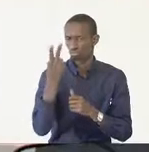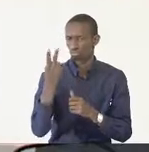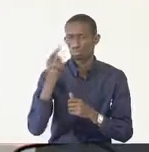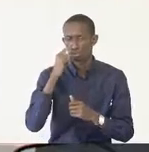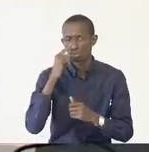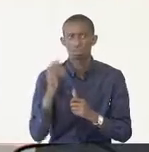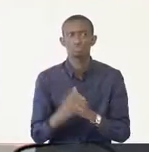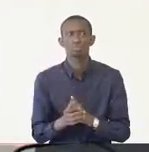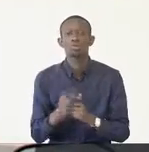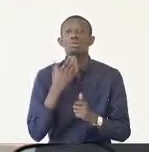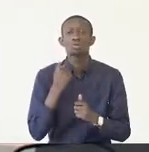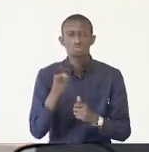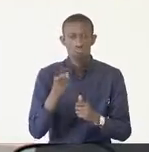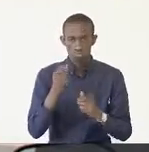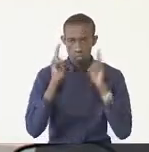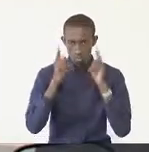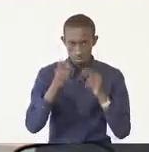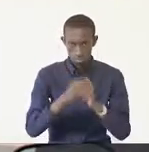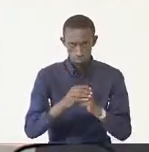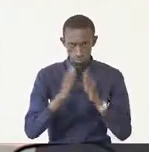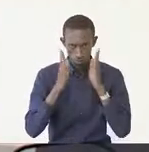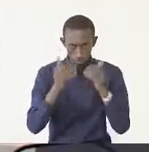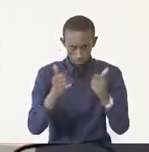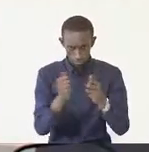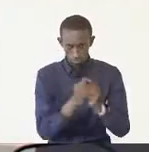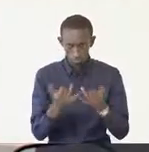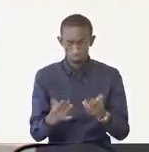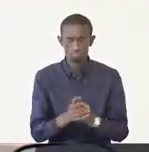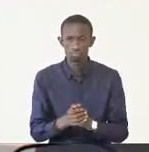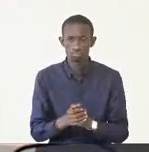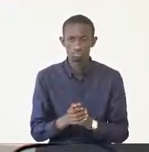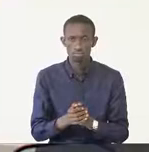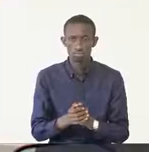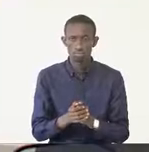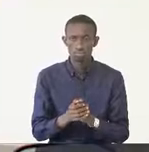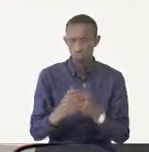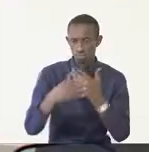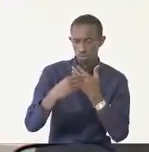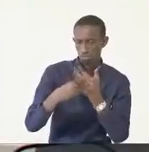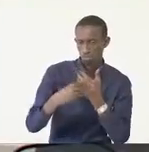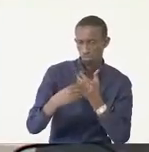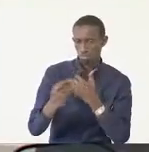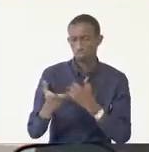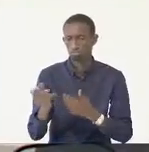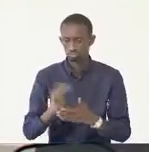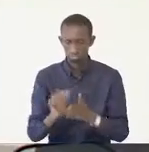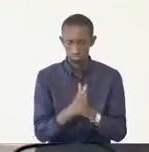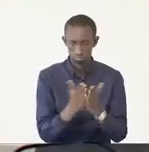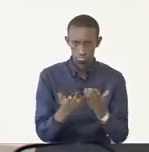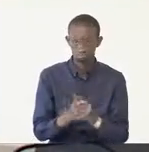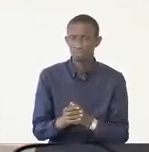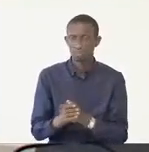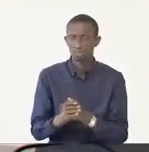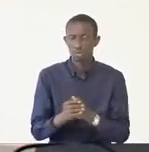calculator and you are having the notebook to write down some explanations, okay? So let's now